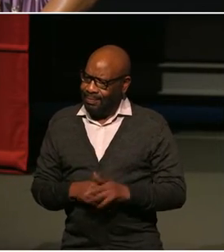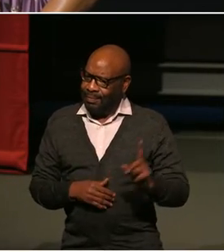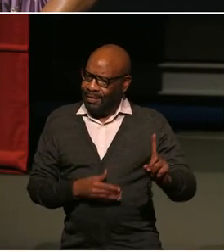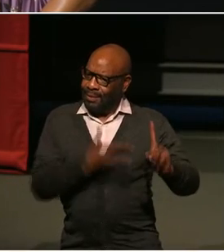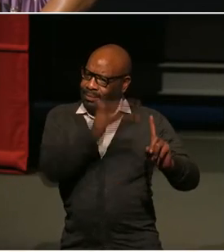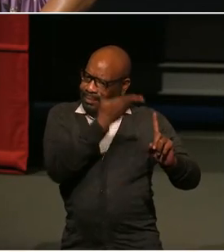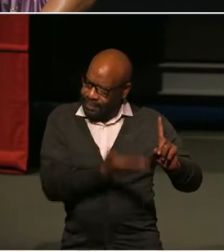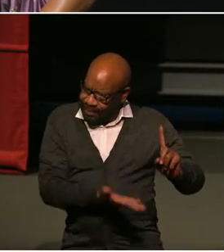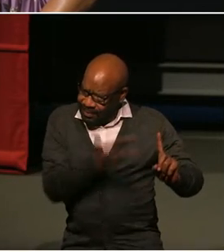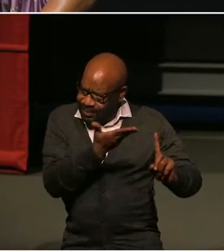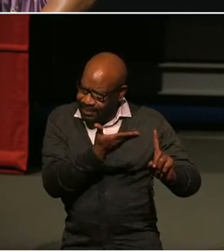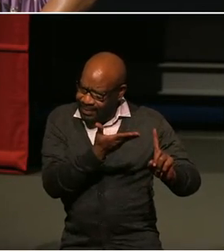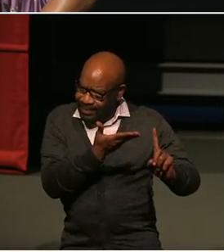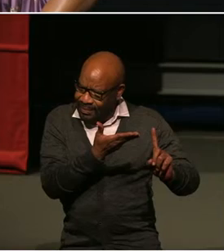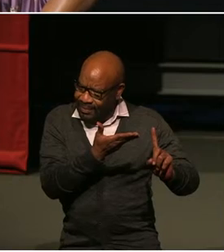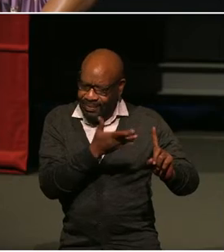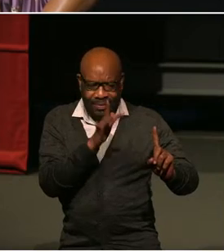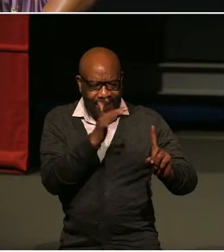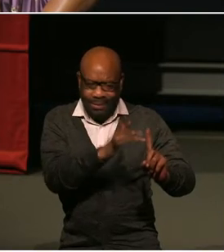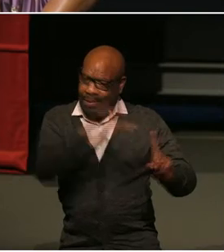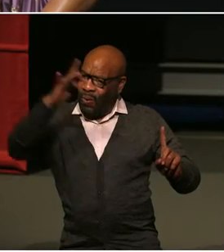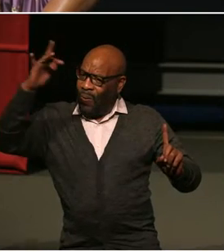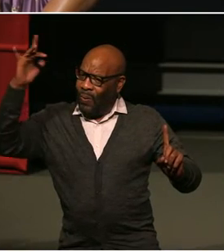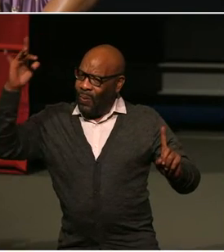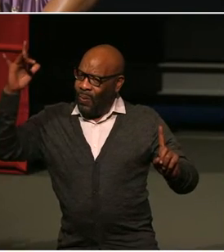steadfastness and